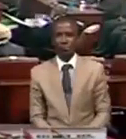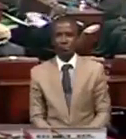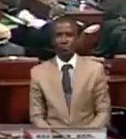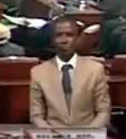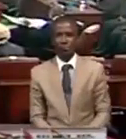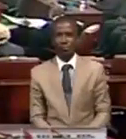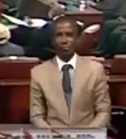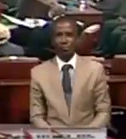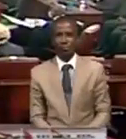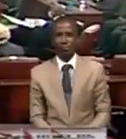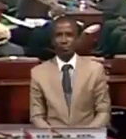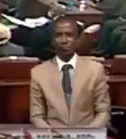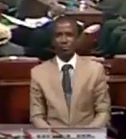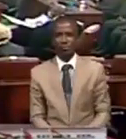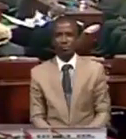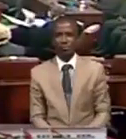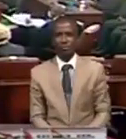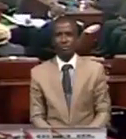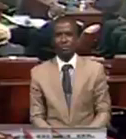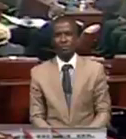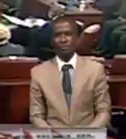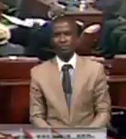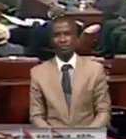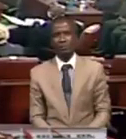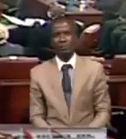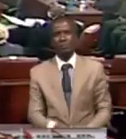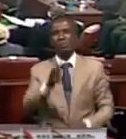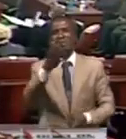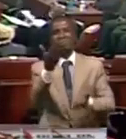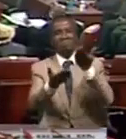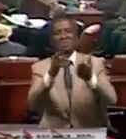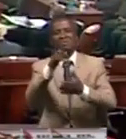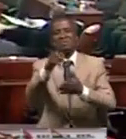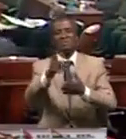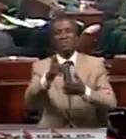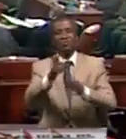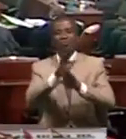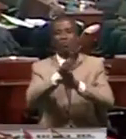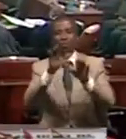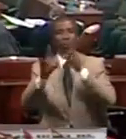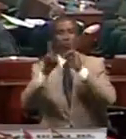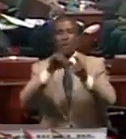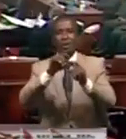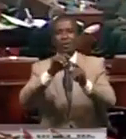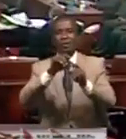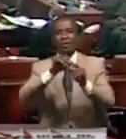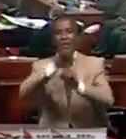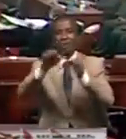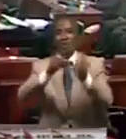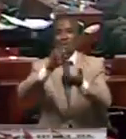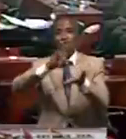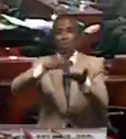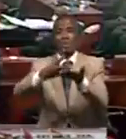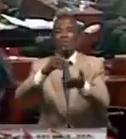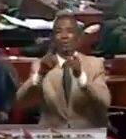Yes. Assuming we were not dealing with witness statements. I'm sorry. Assuming we were not dealing with witness statements, and we're giving